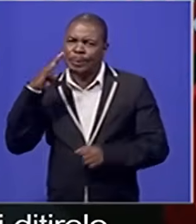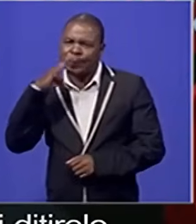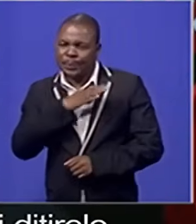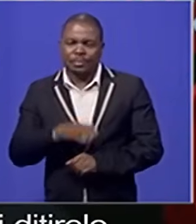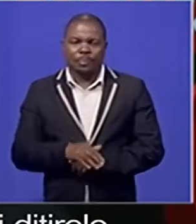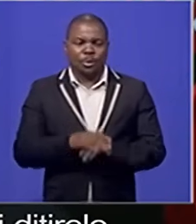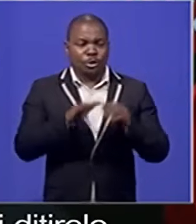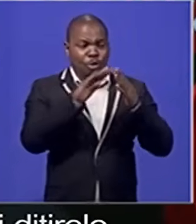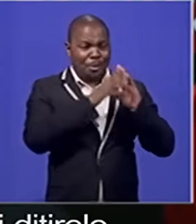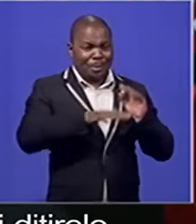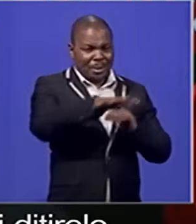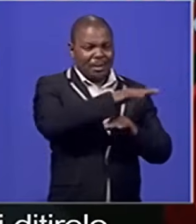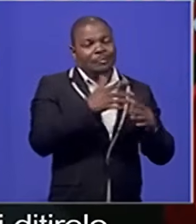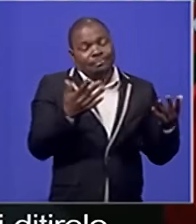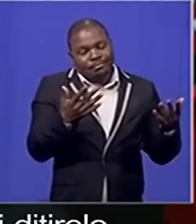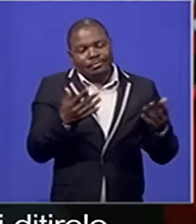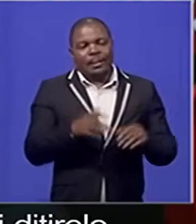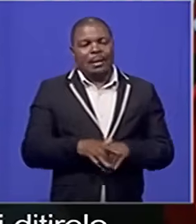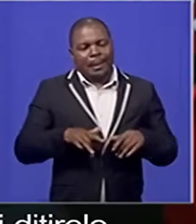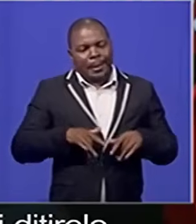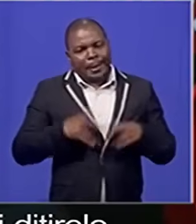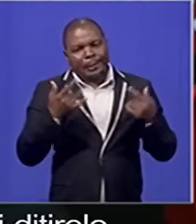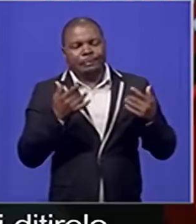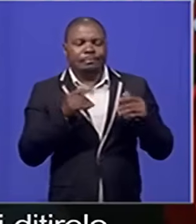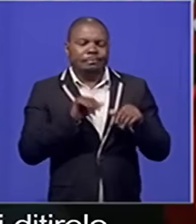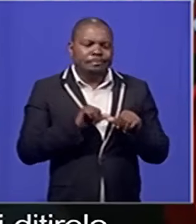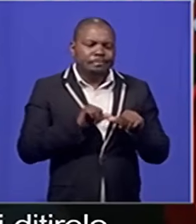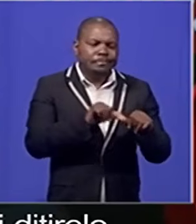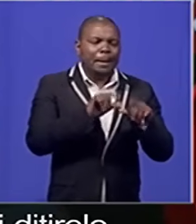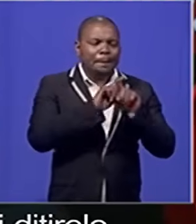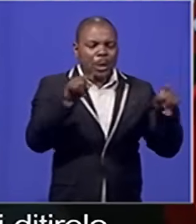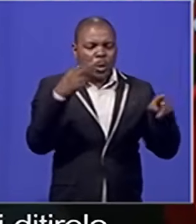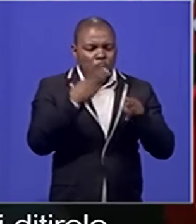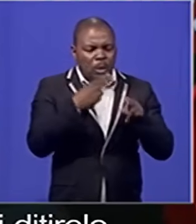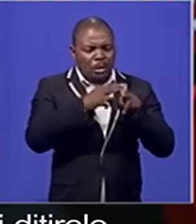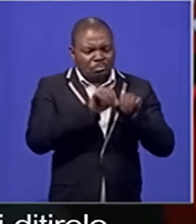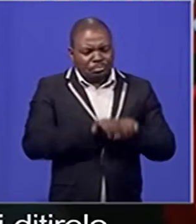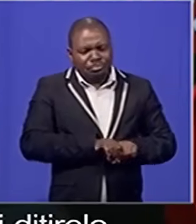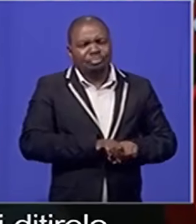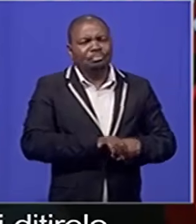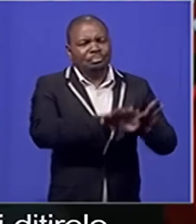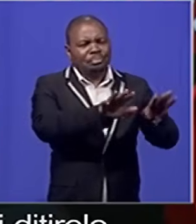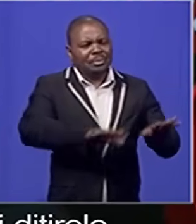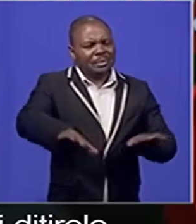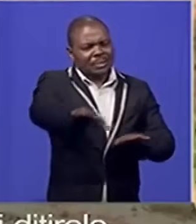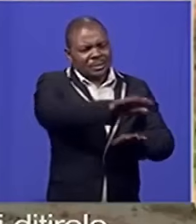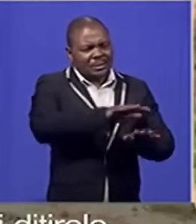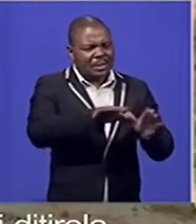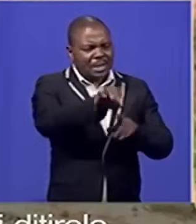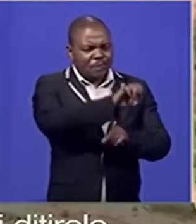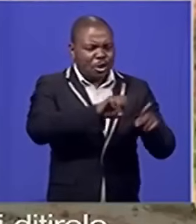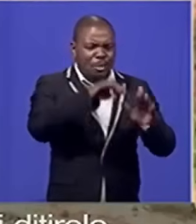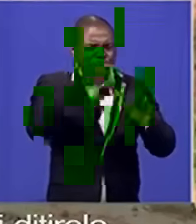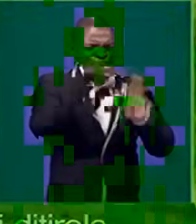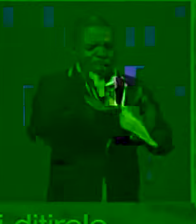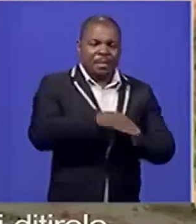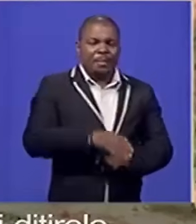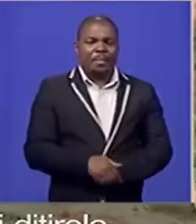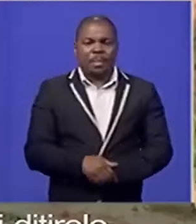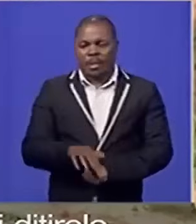and communities are compelled to live amid persistent waste and environmental degradation. Baagi